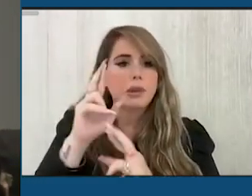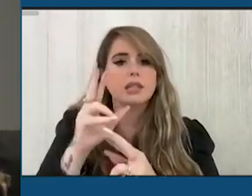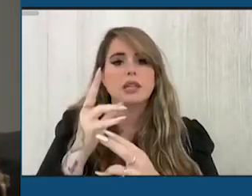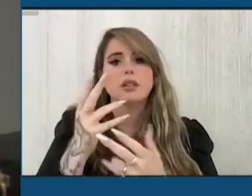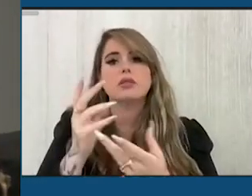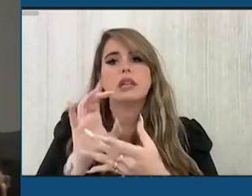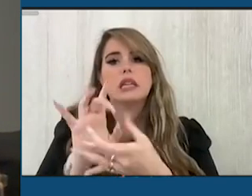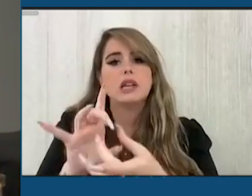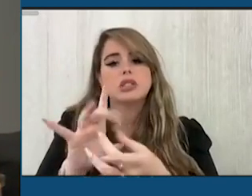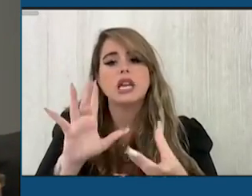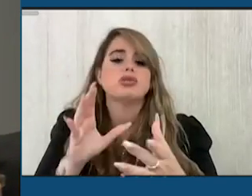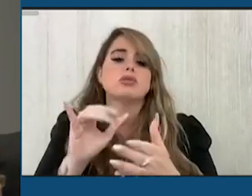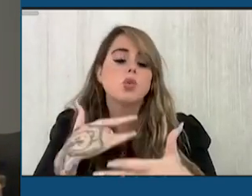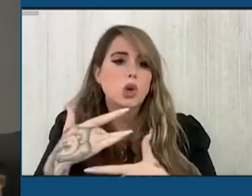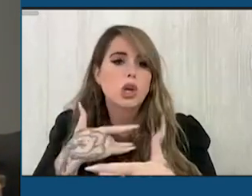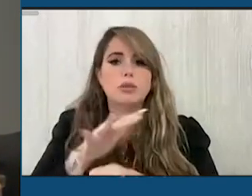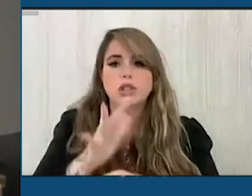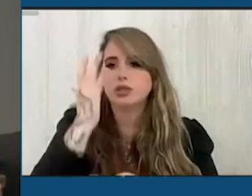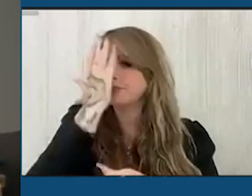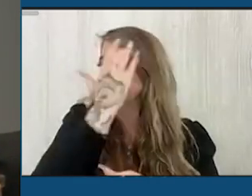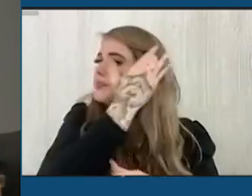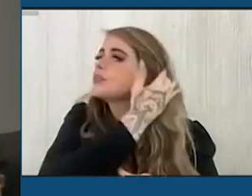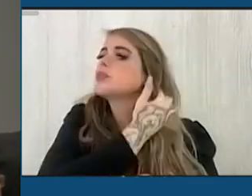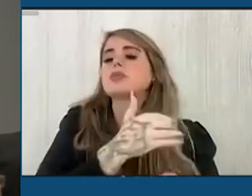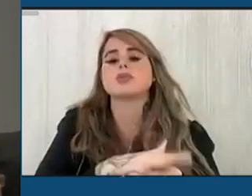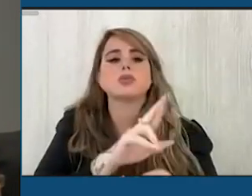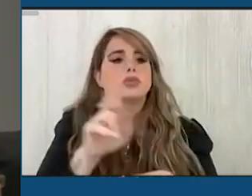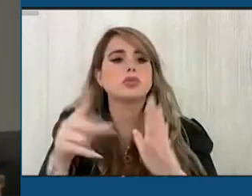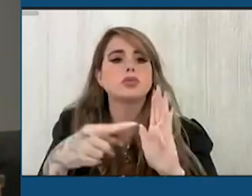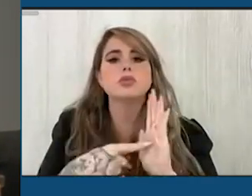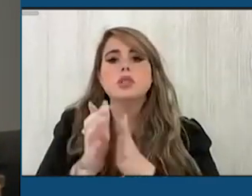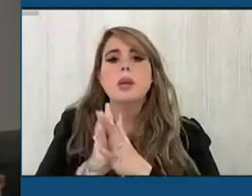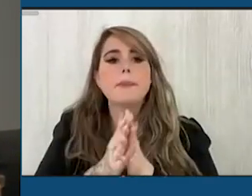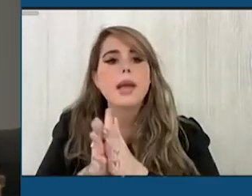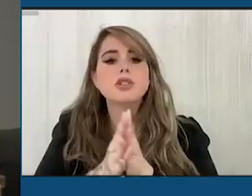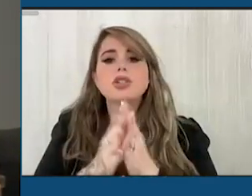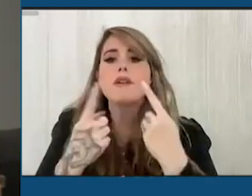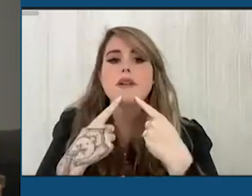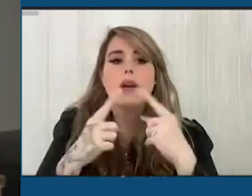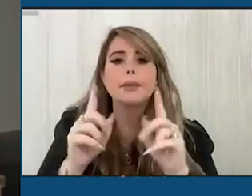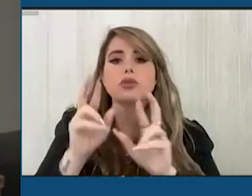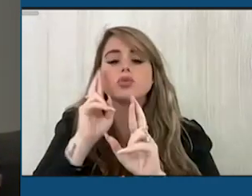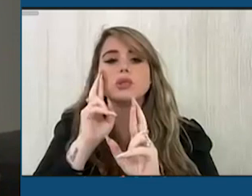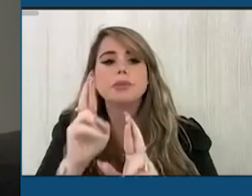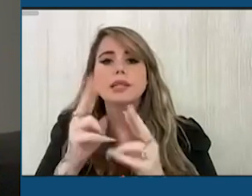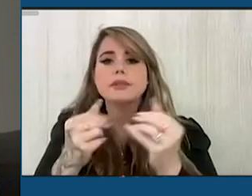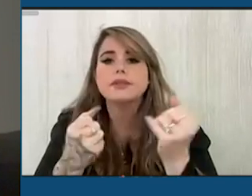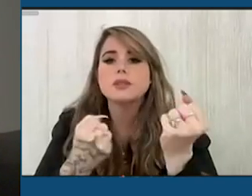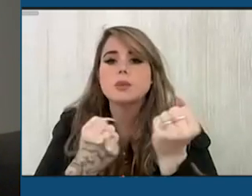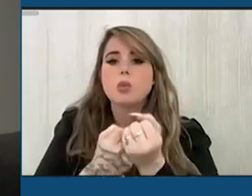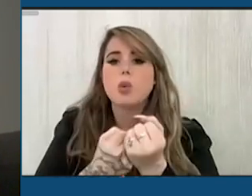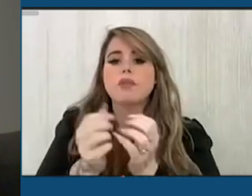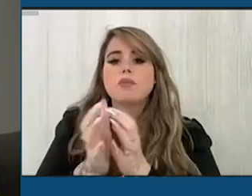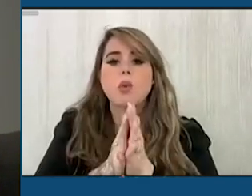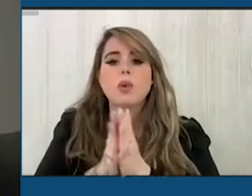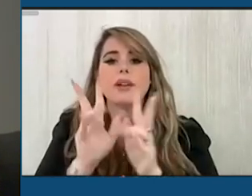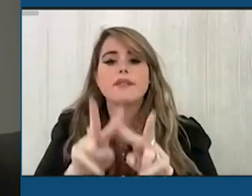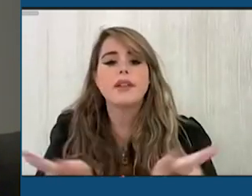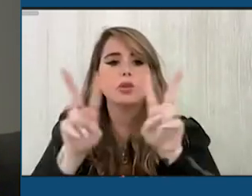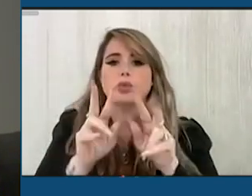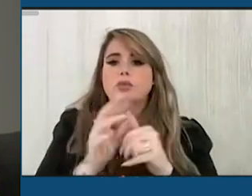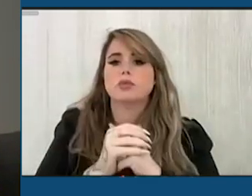or pressured. On the right, passionate, accomplished, respected, supported, motivated, valued. It's a